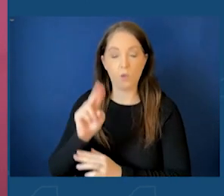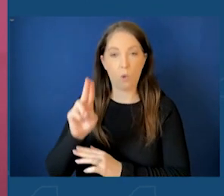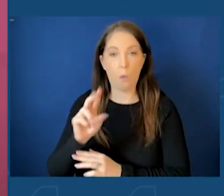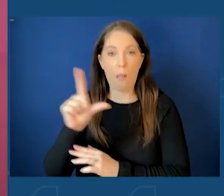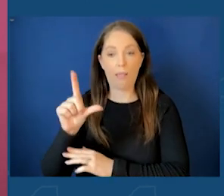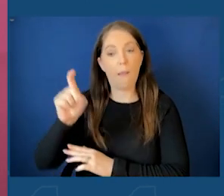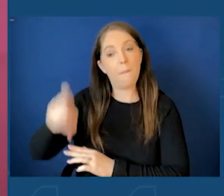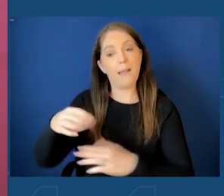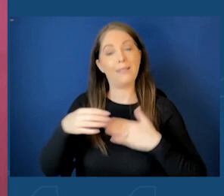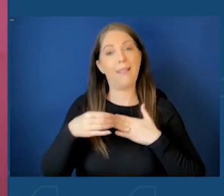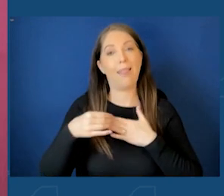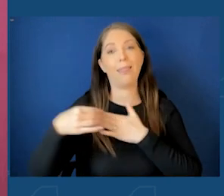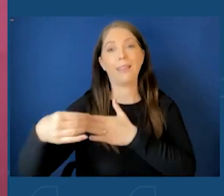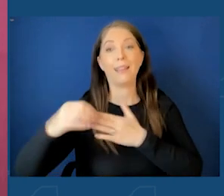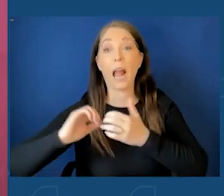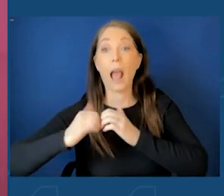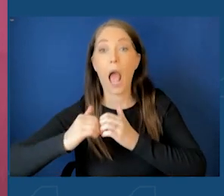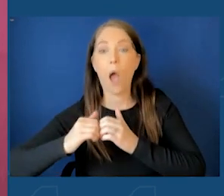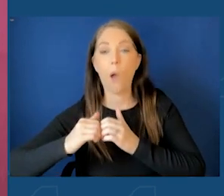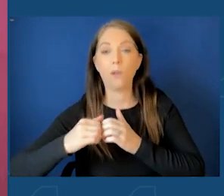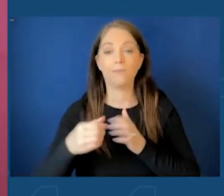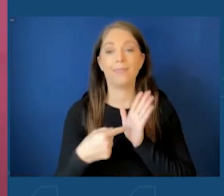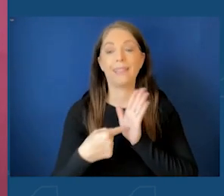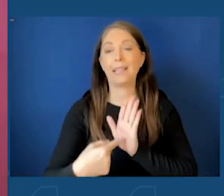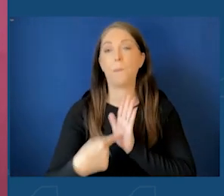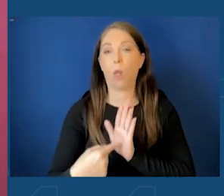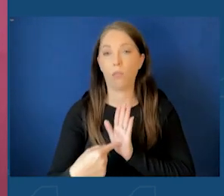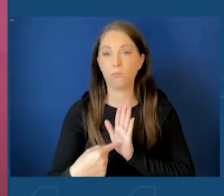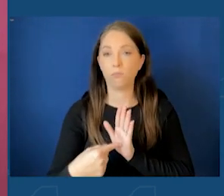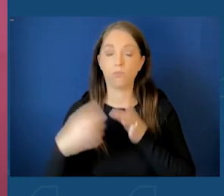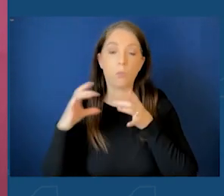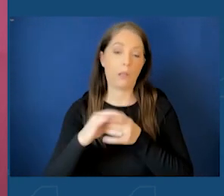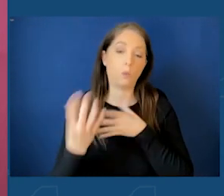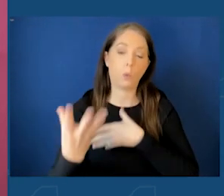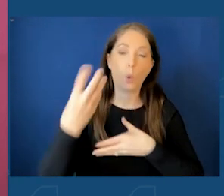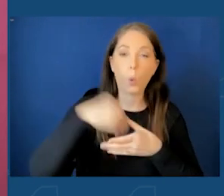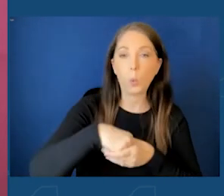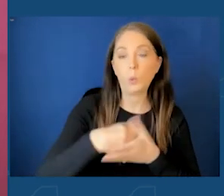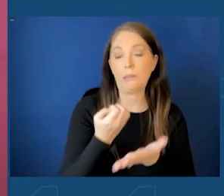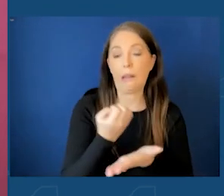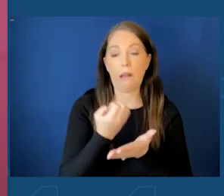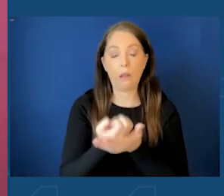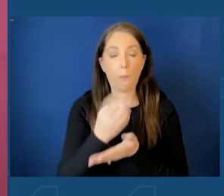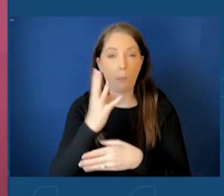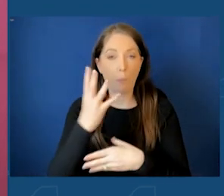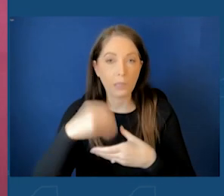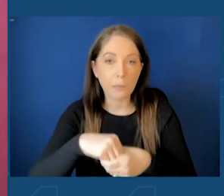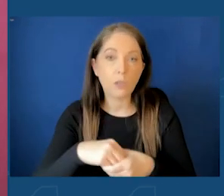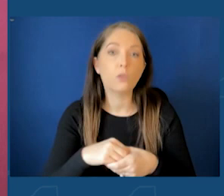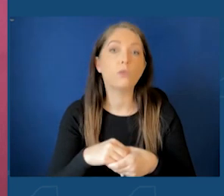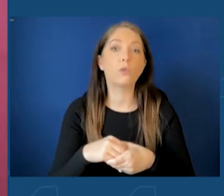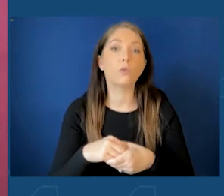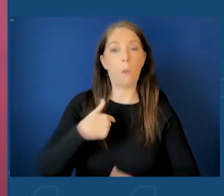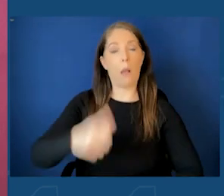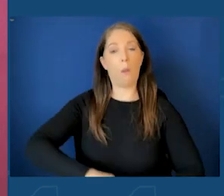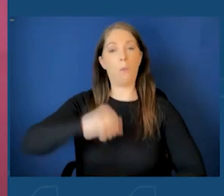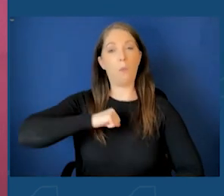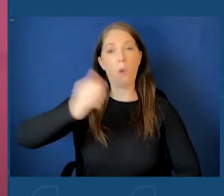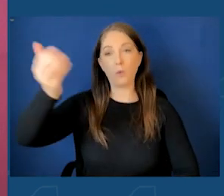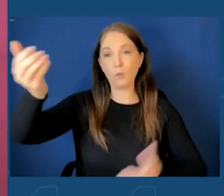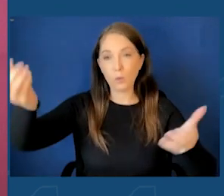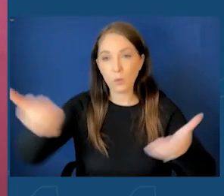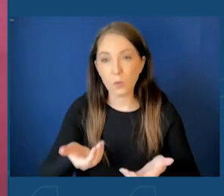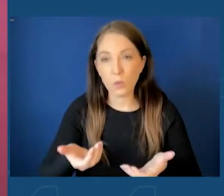example when it comes to inclusion and economic participation. So ladies and gentlemen, I'm proud to introduce our lead